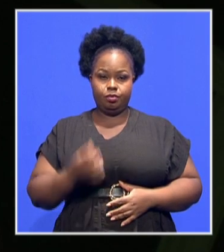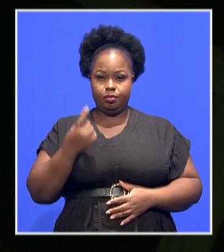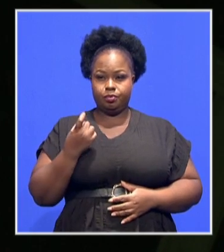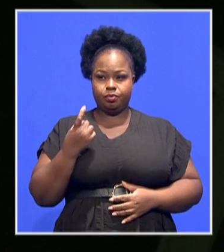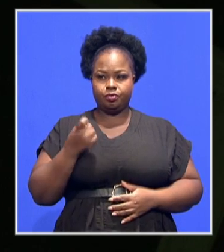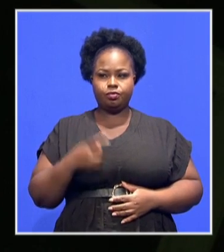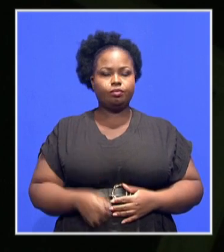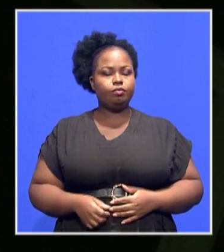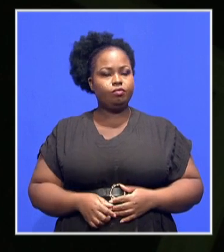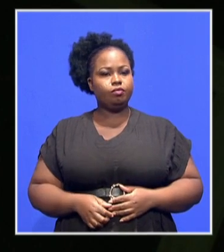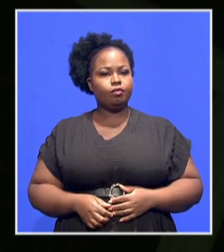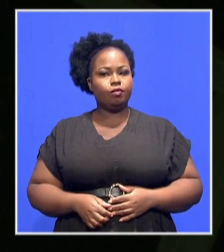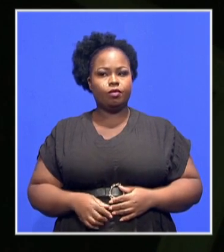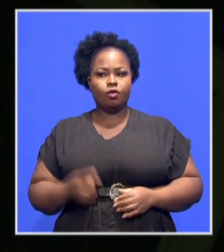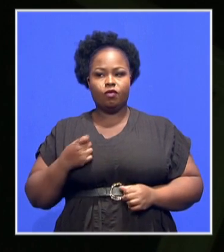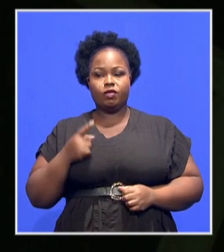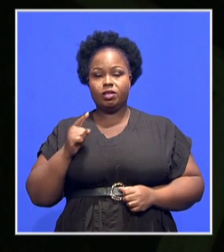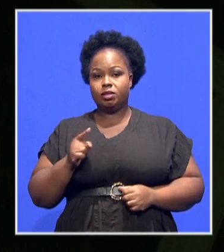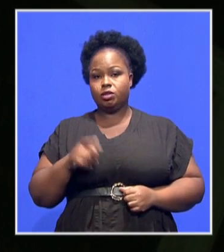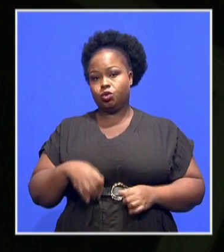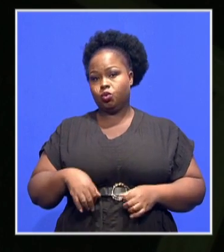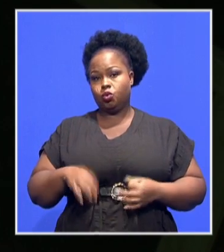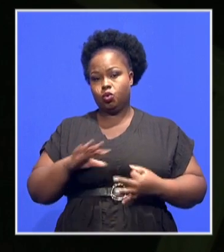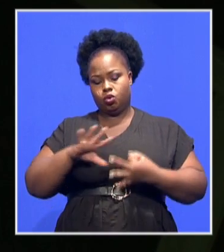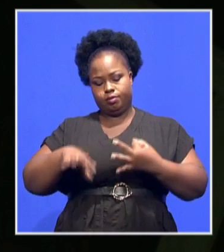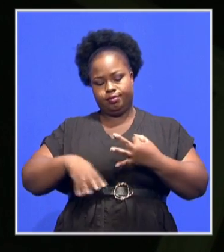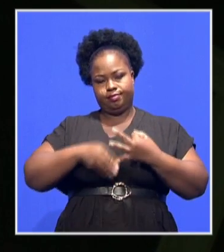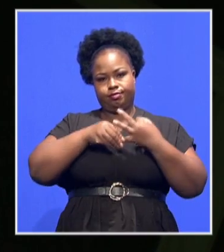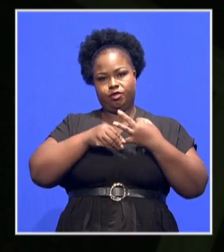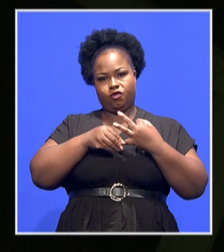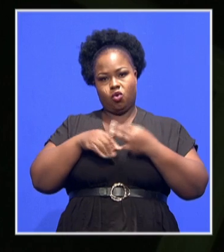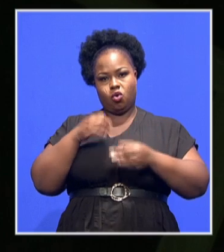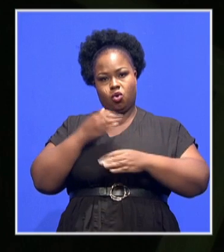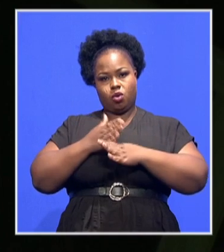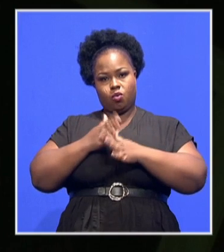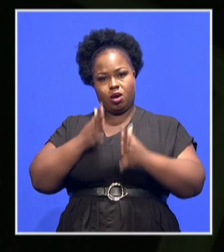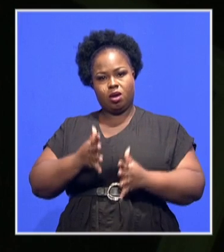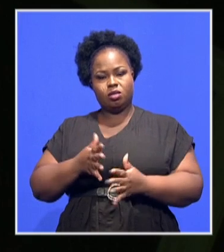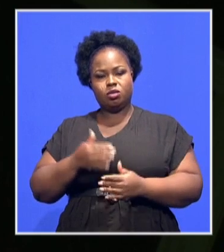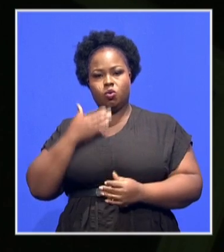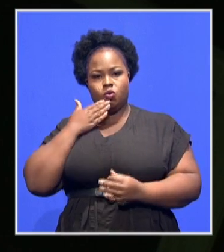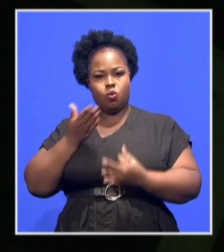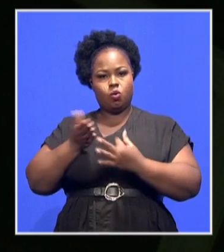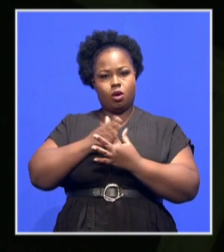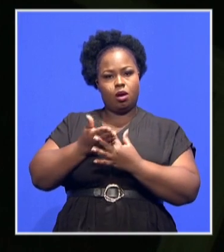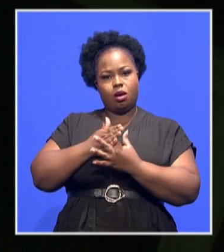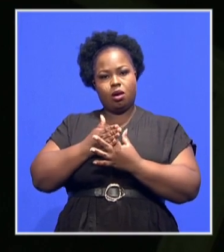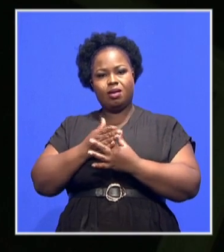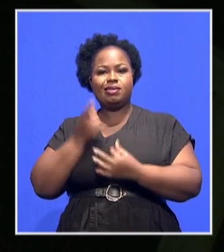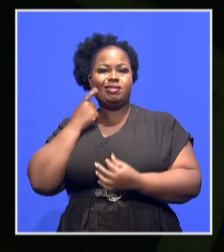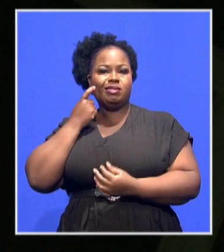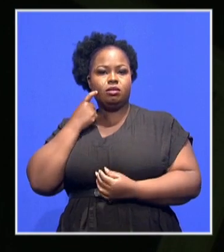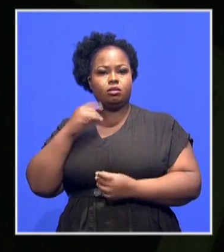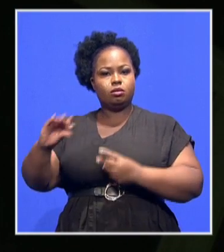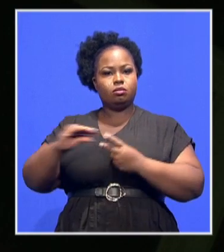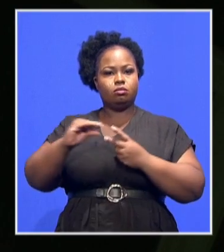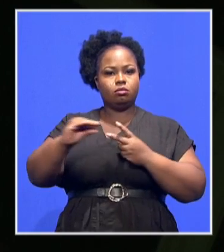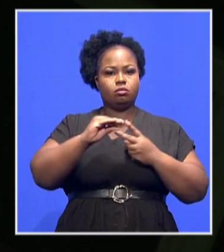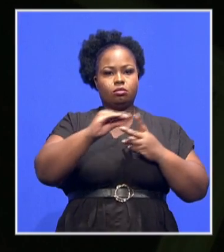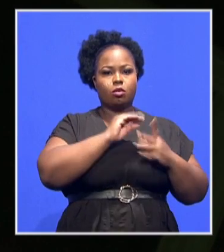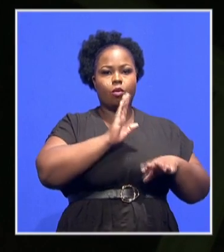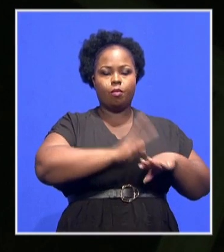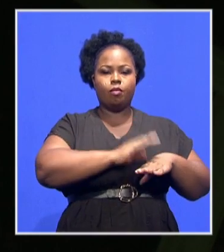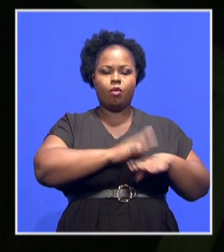key routes to third-party operators, will bring much-needed investment for